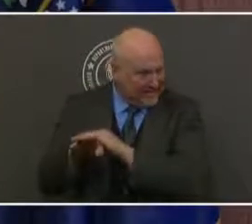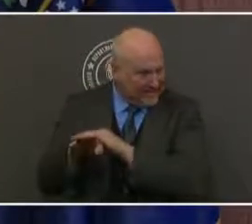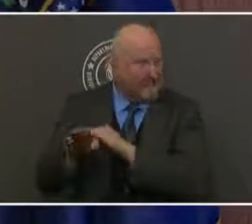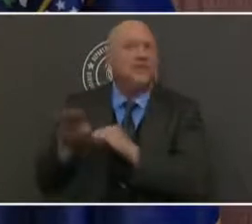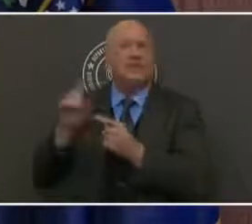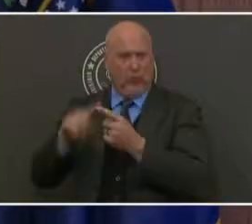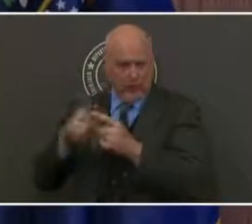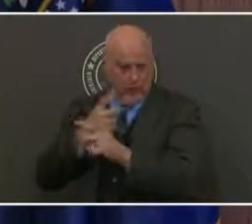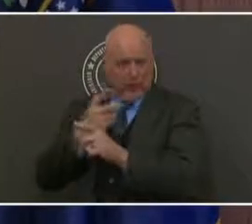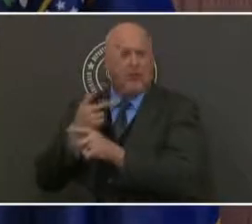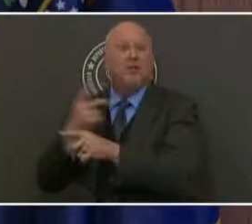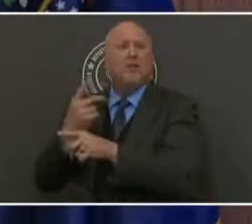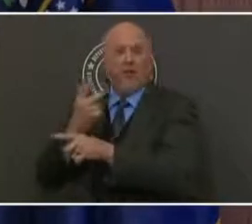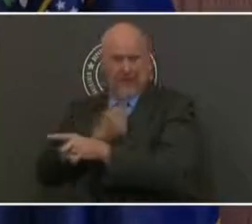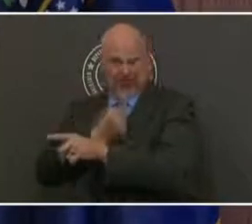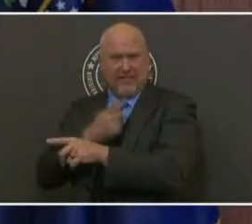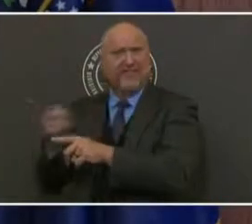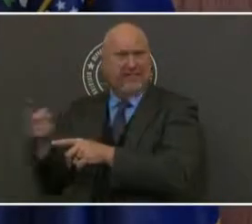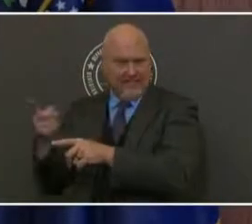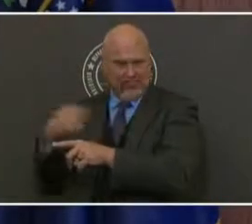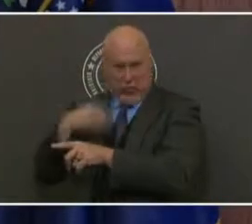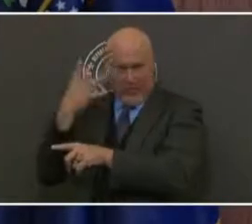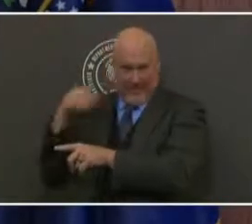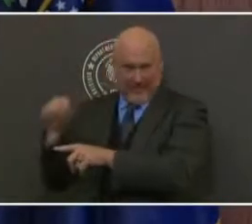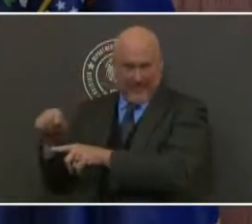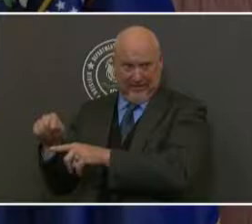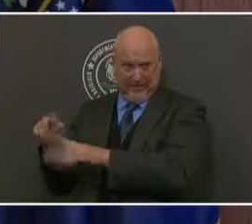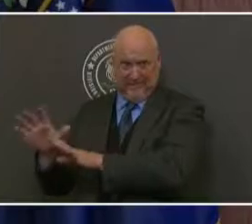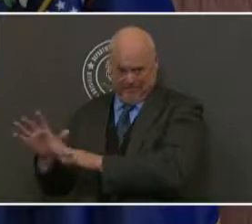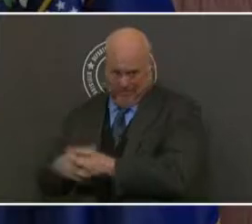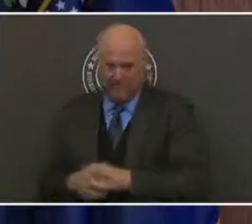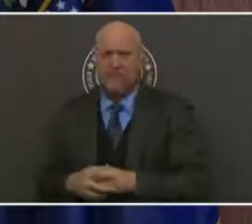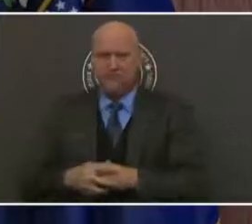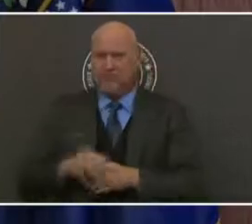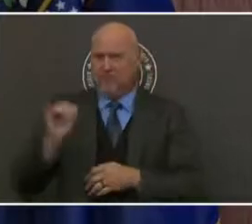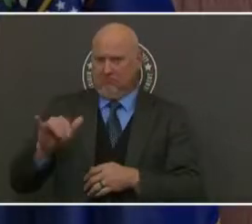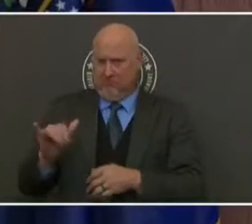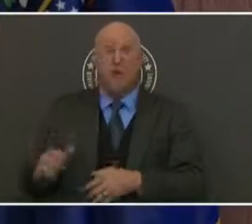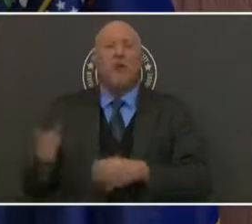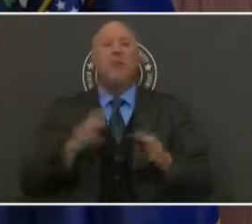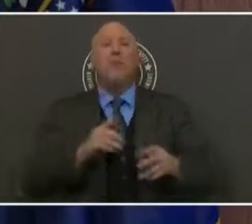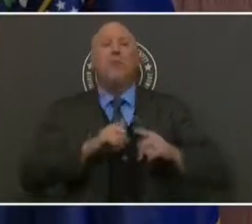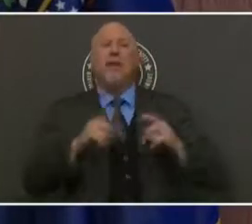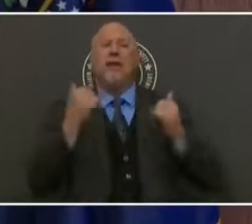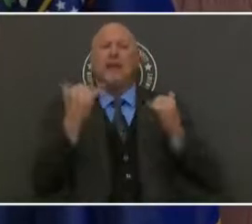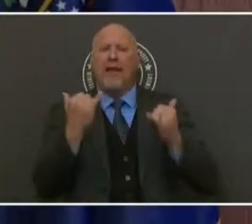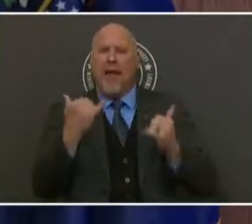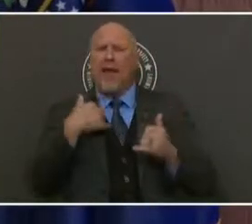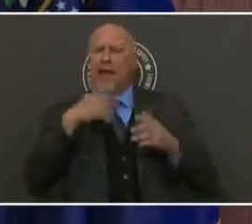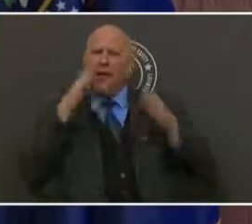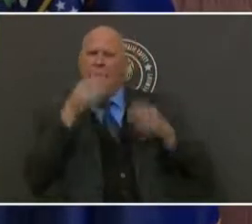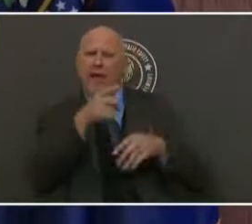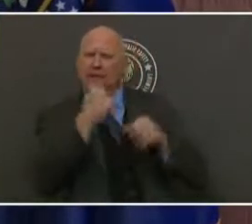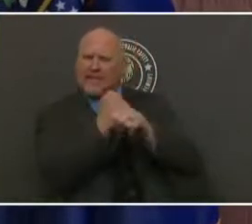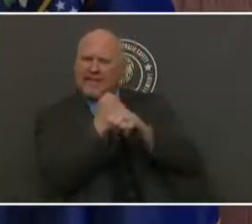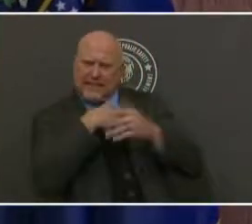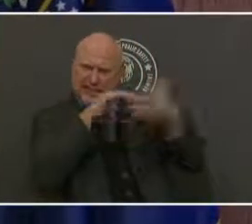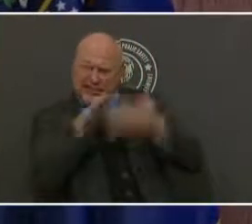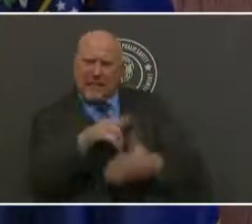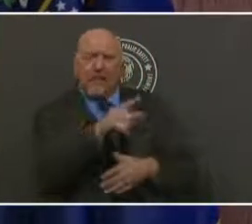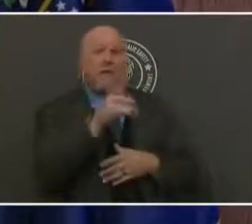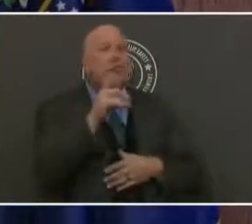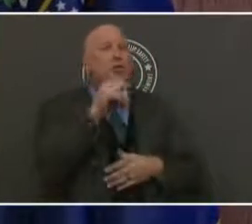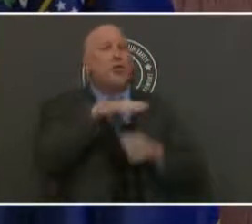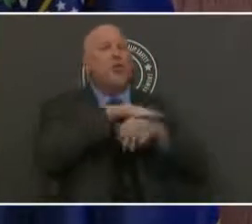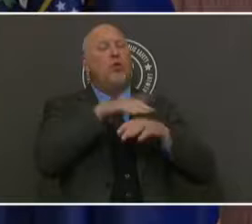where there was not a gap, in fact, there was a gap in the other direction, was with our Native American population. The federal government,